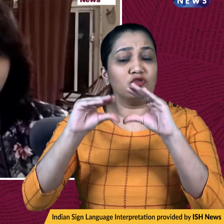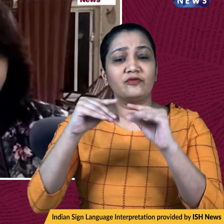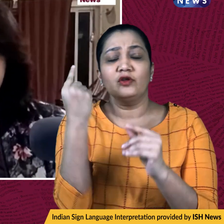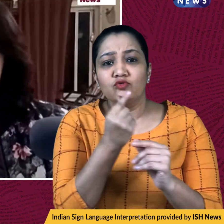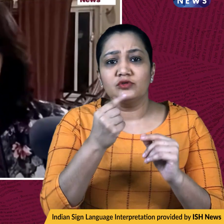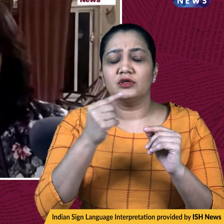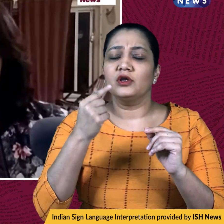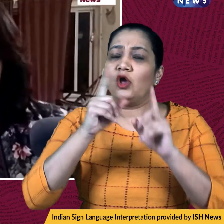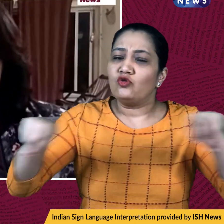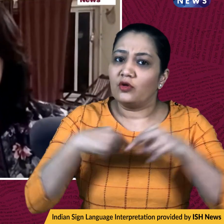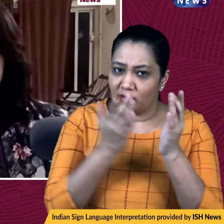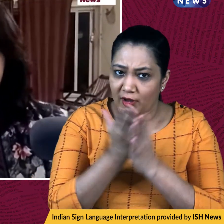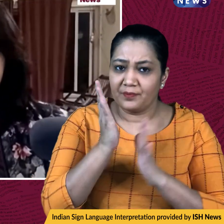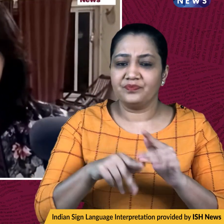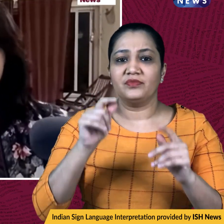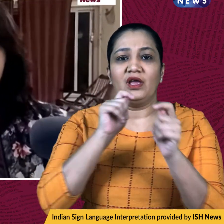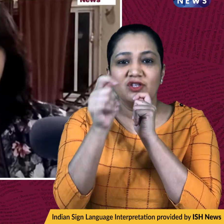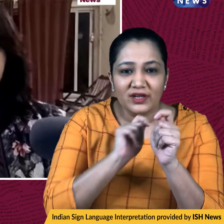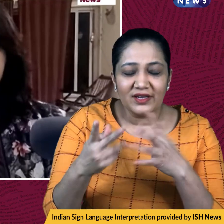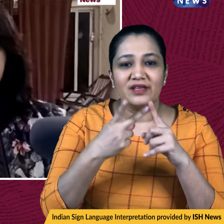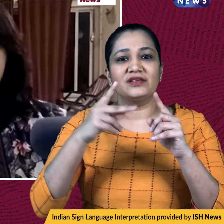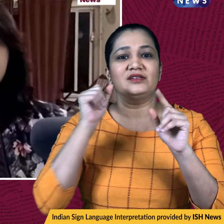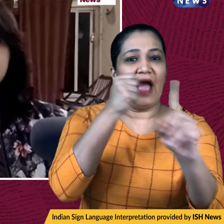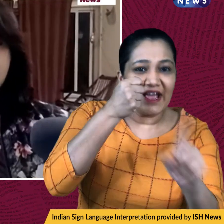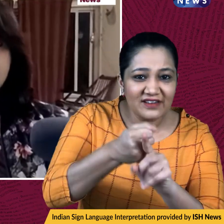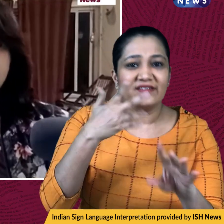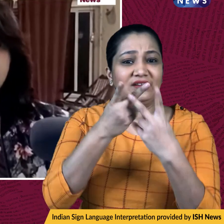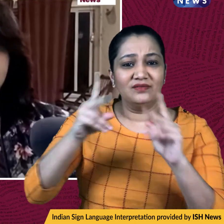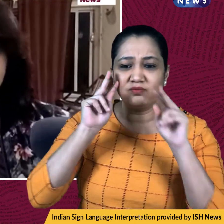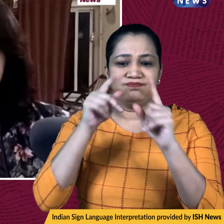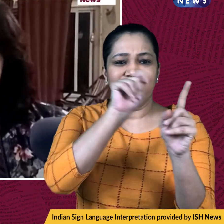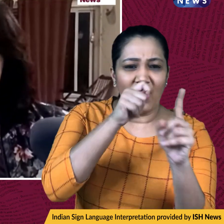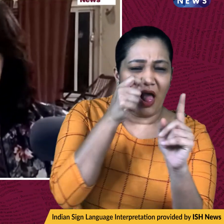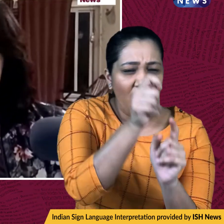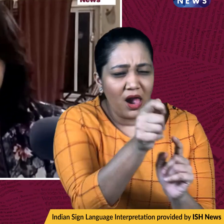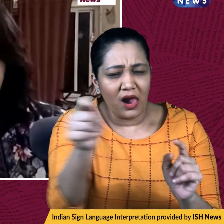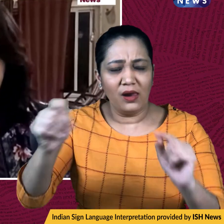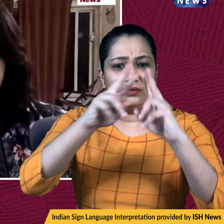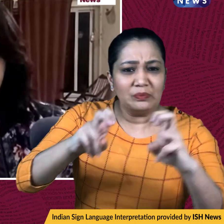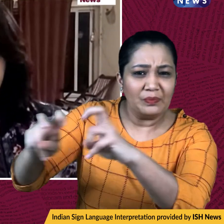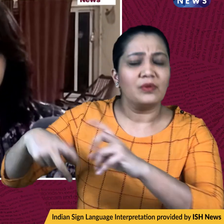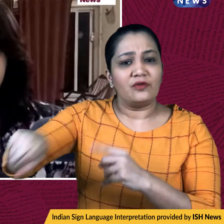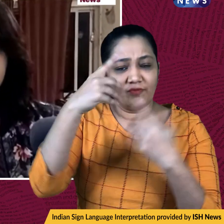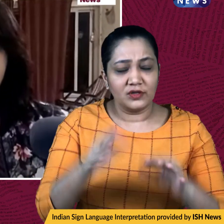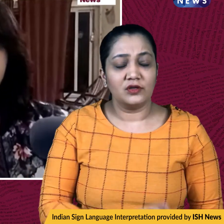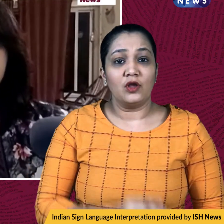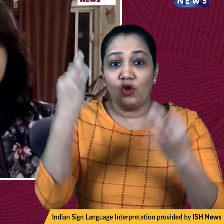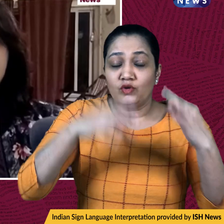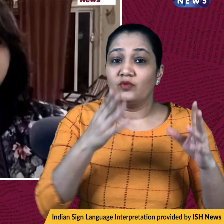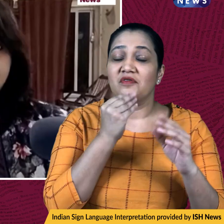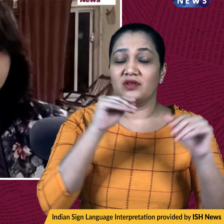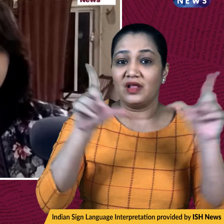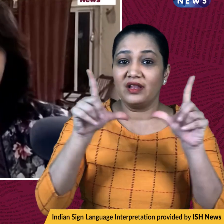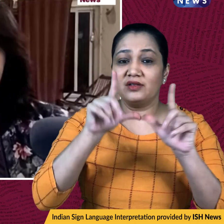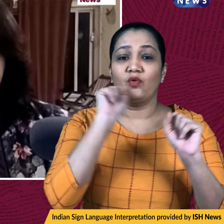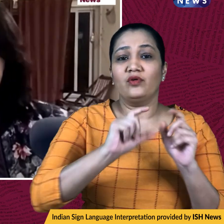used globally to target journalists, activists, among others. It also says that under a set of new deals licensed by the Israeli Ministry